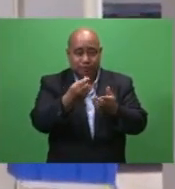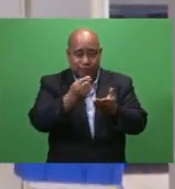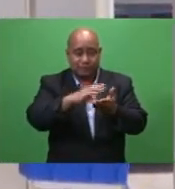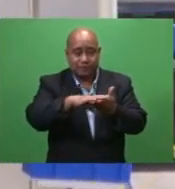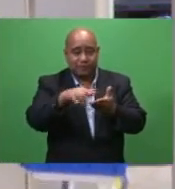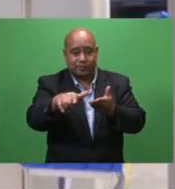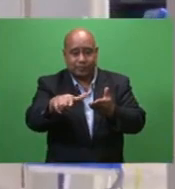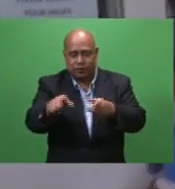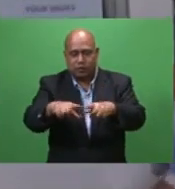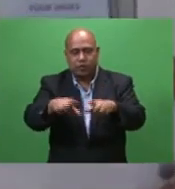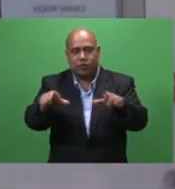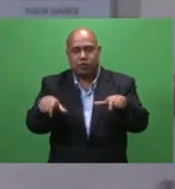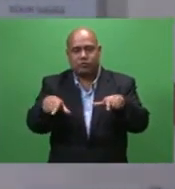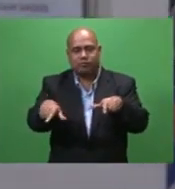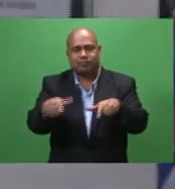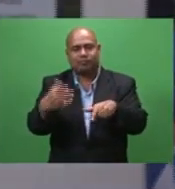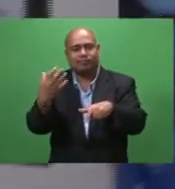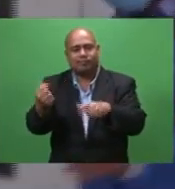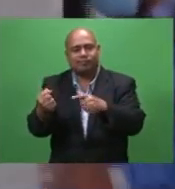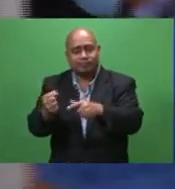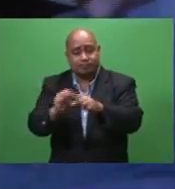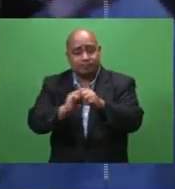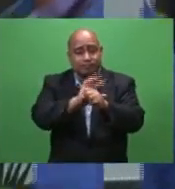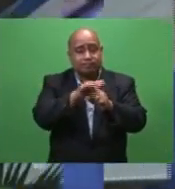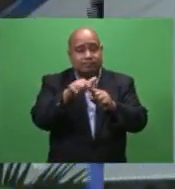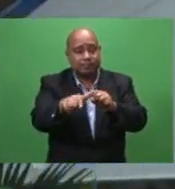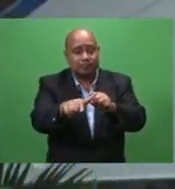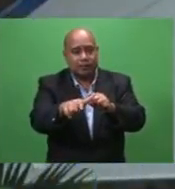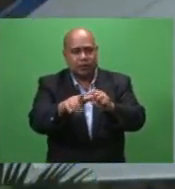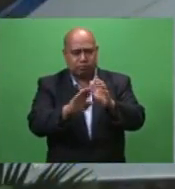court. COVID-19 fight goes up a notch.